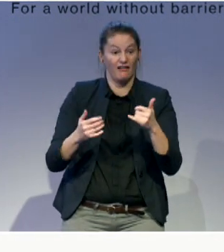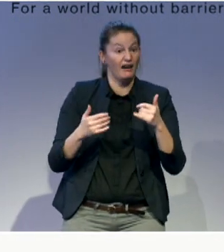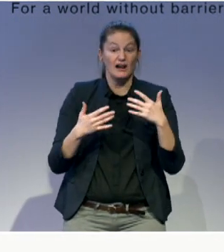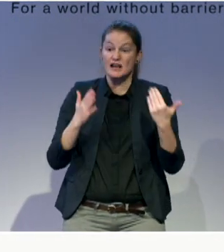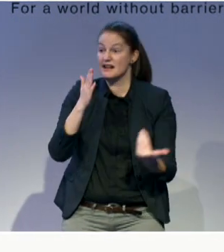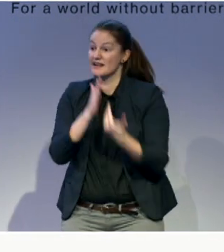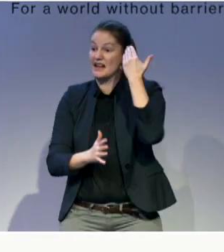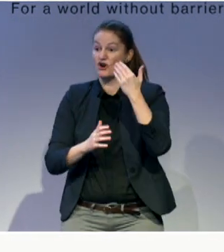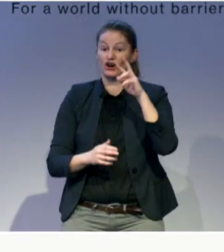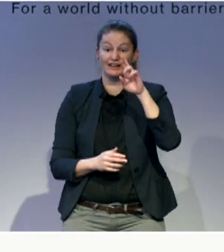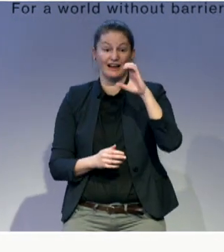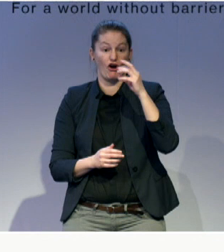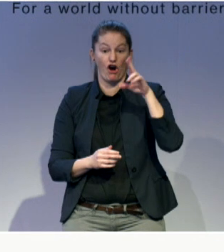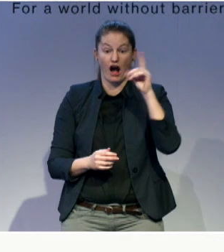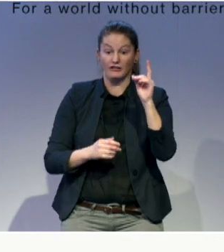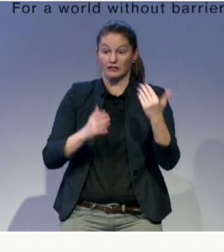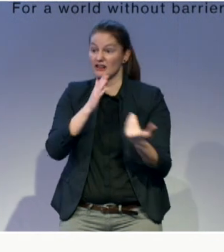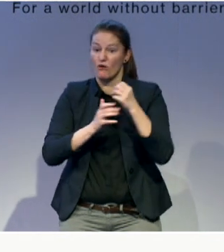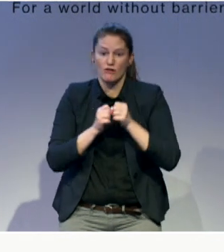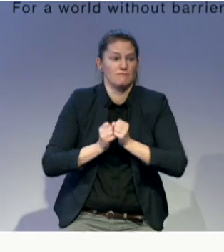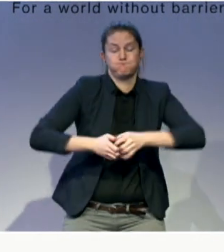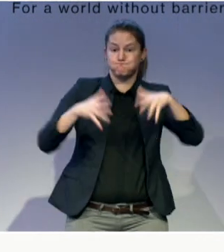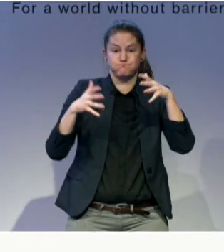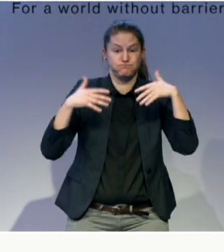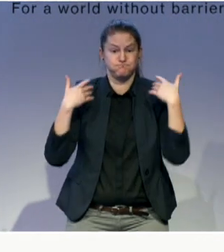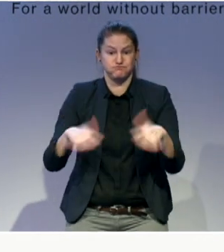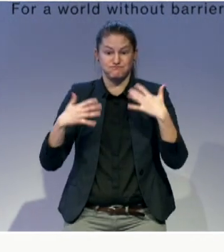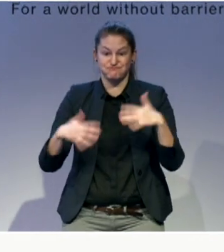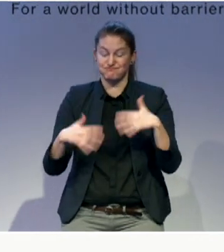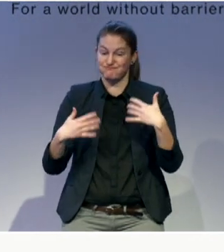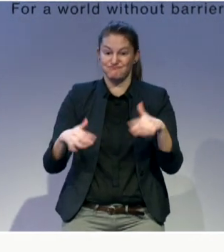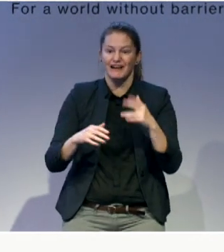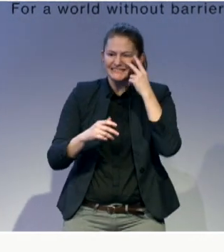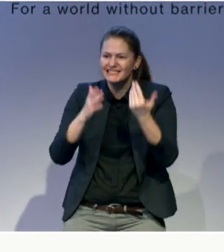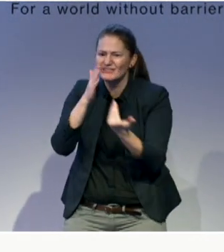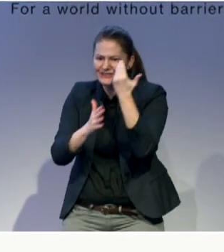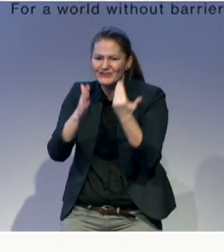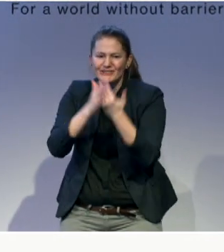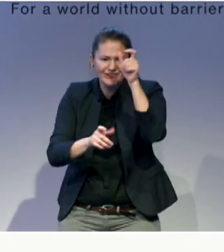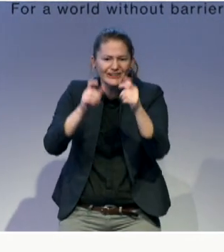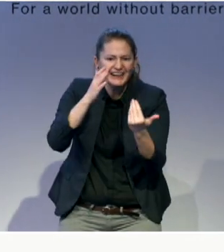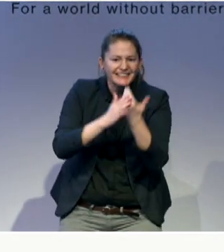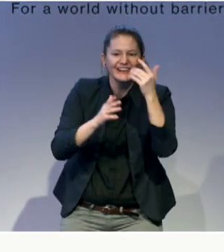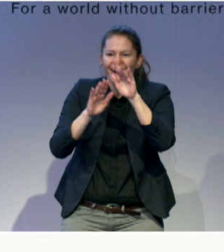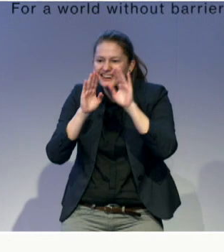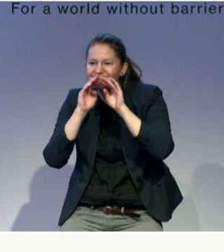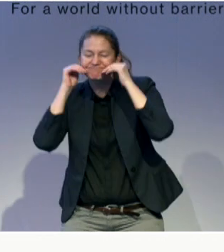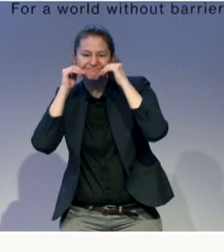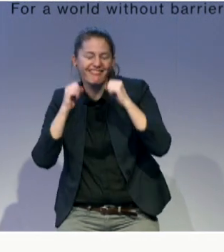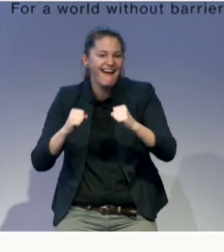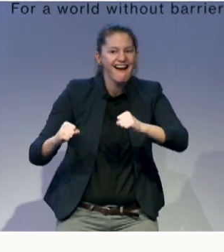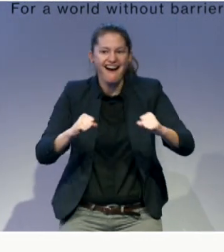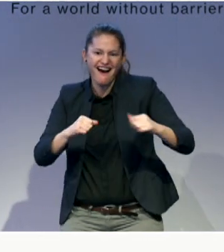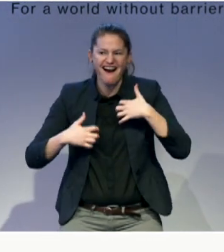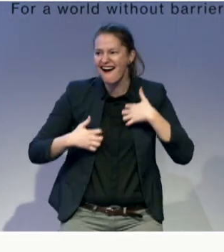I see to all of you, you will see some smilings. Yeah, you will see